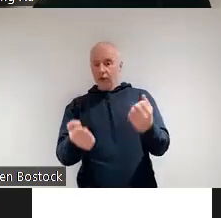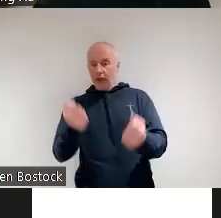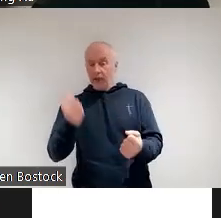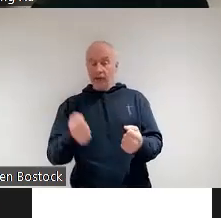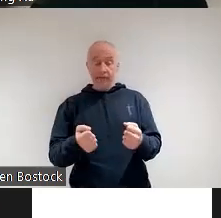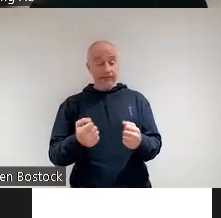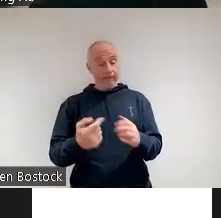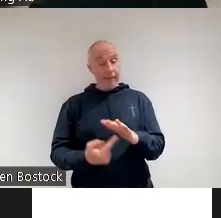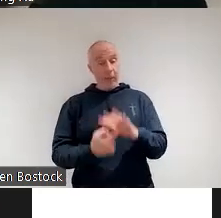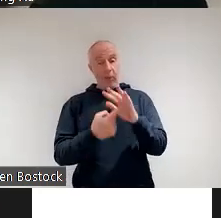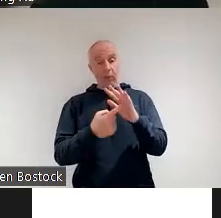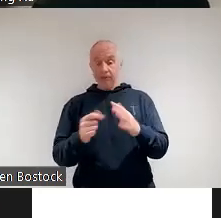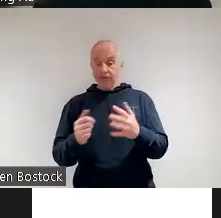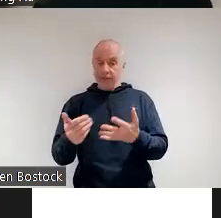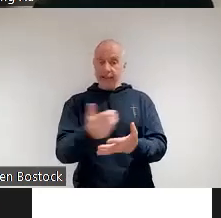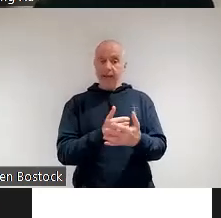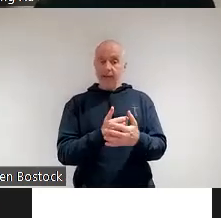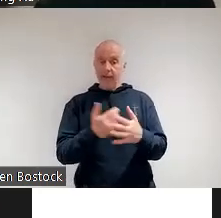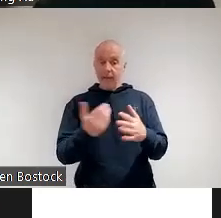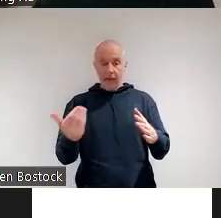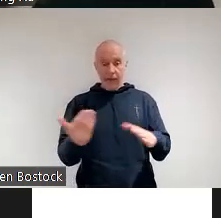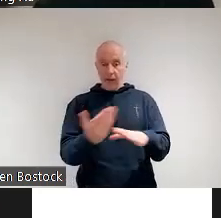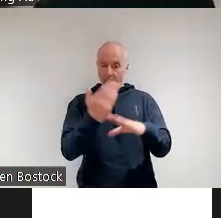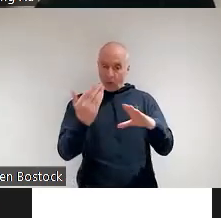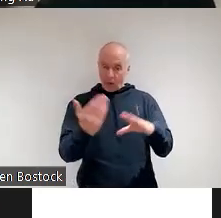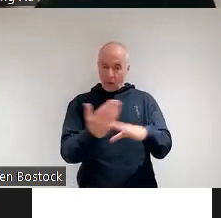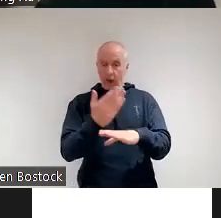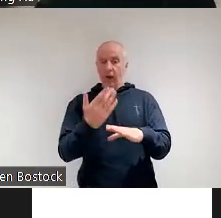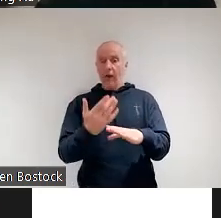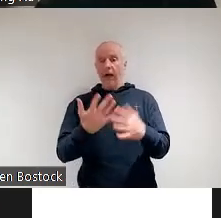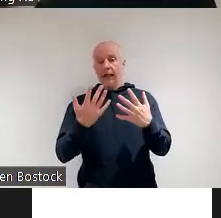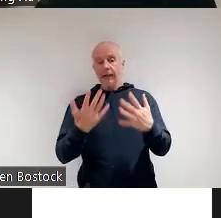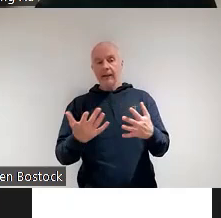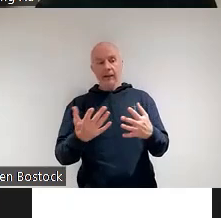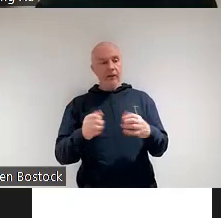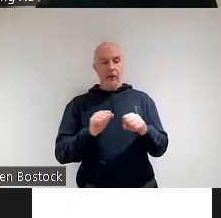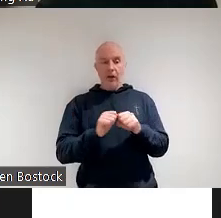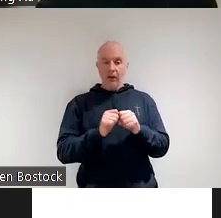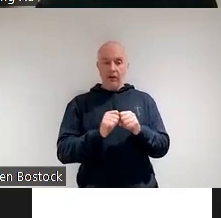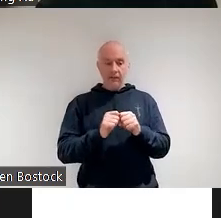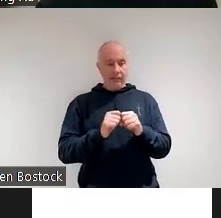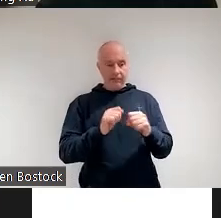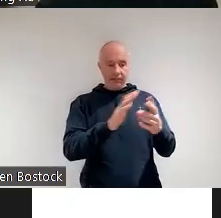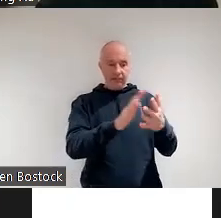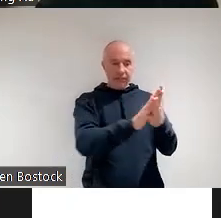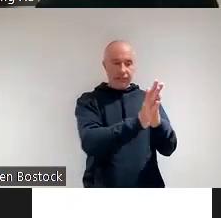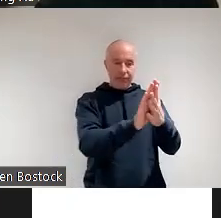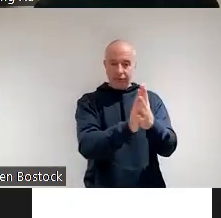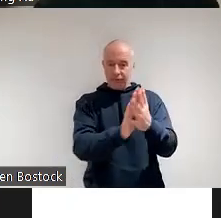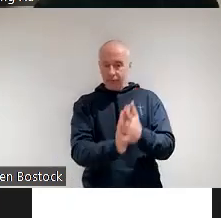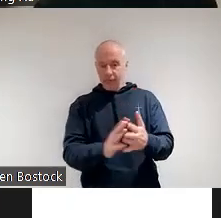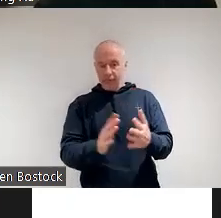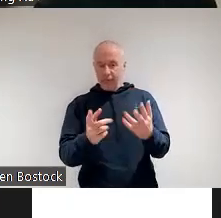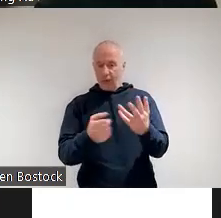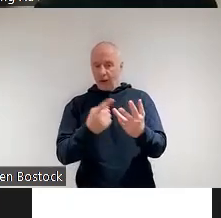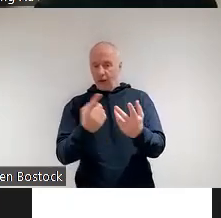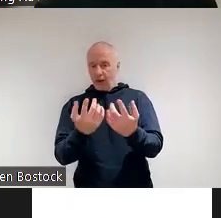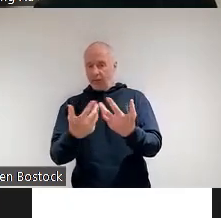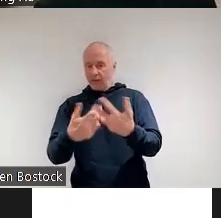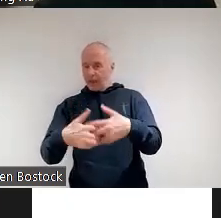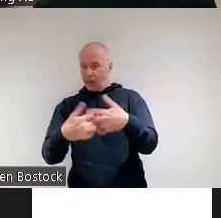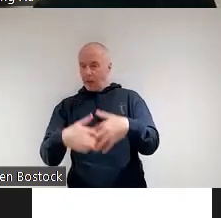has to be functional, and also it has to be able to not interfere with many other equipment which is around it. So